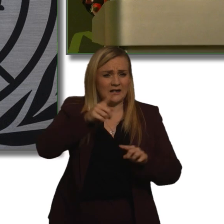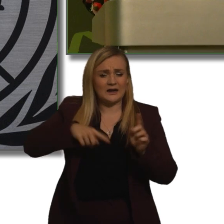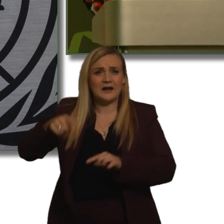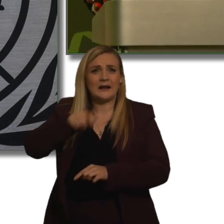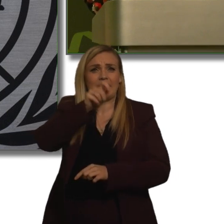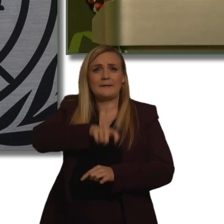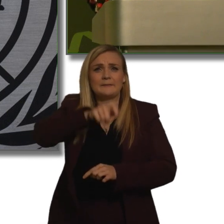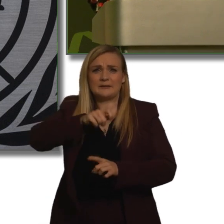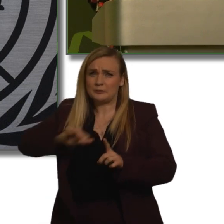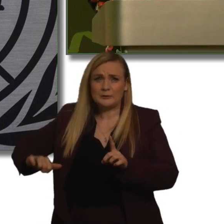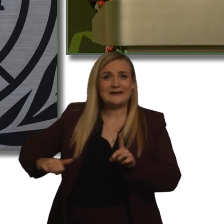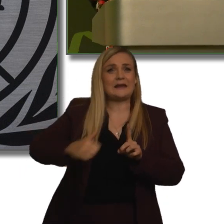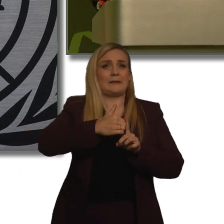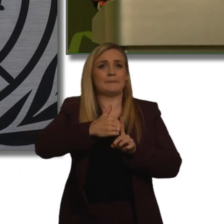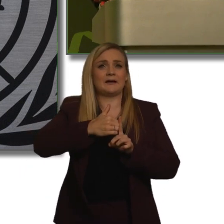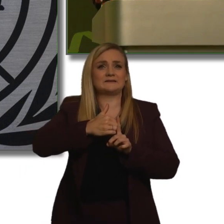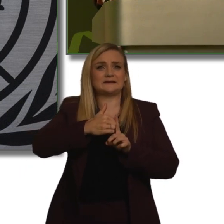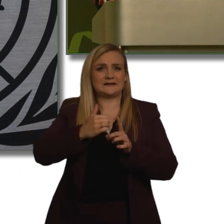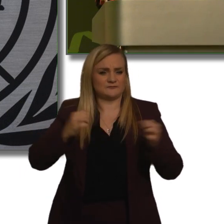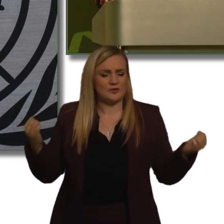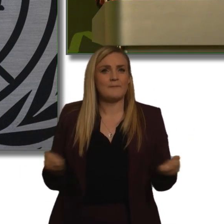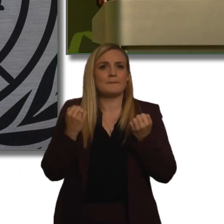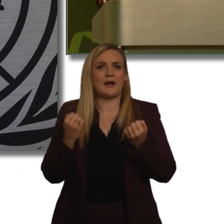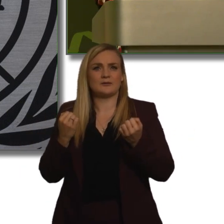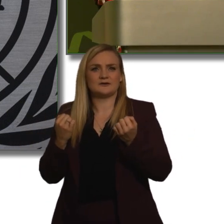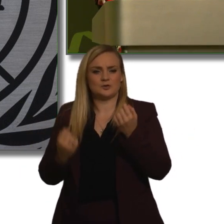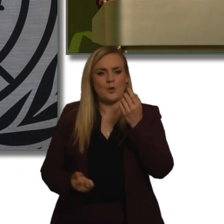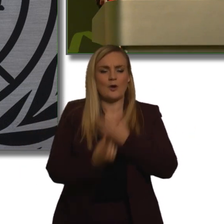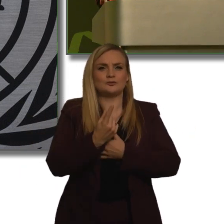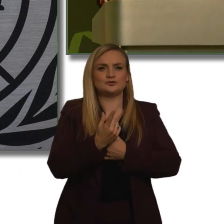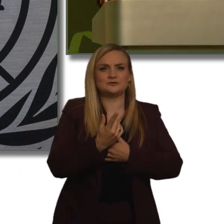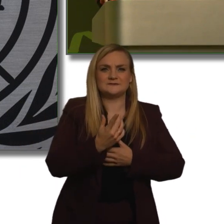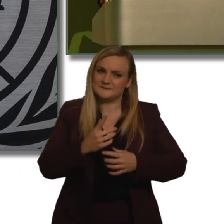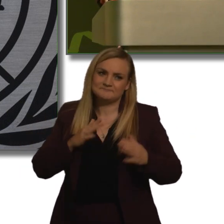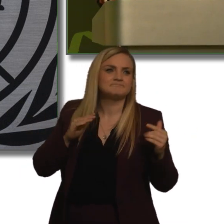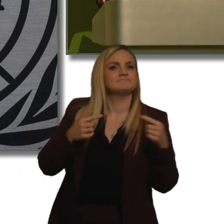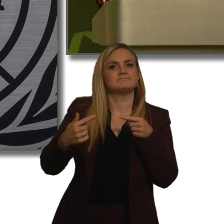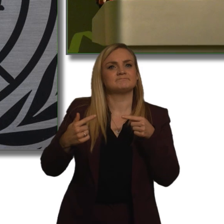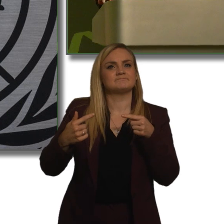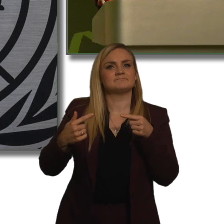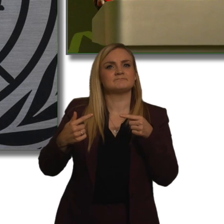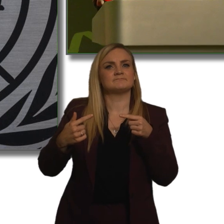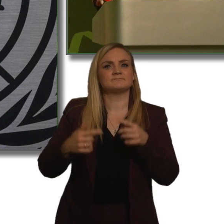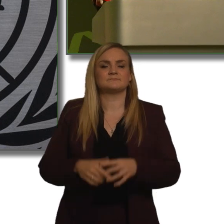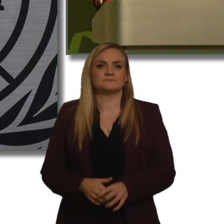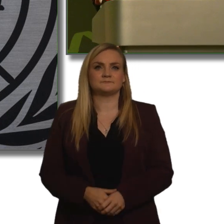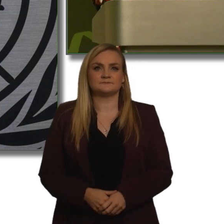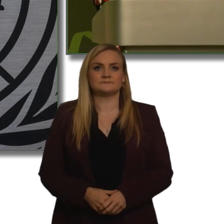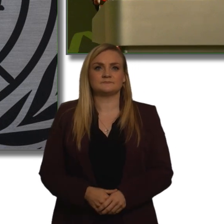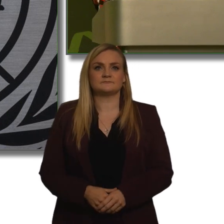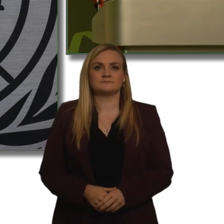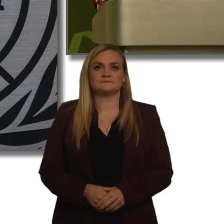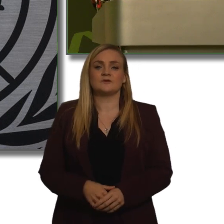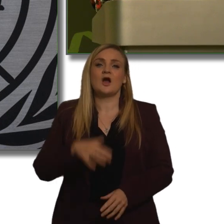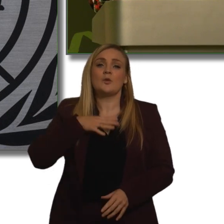makers with the power to seize the opportunities and to face the challenges head on. I